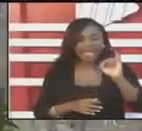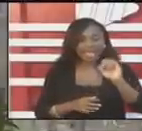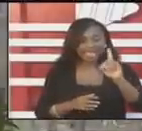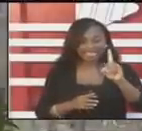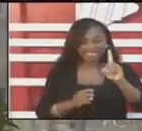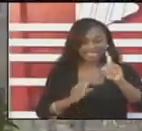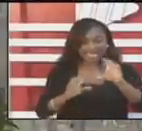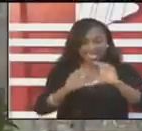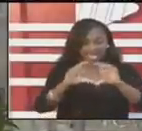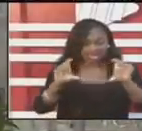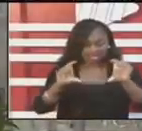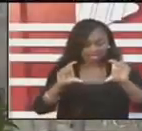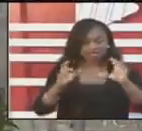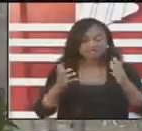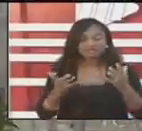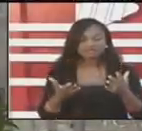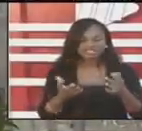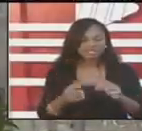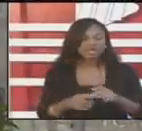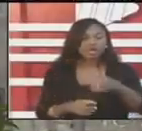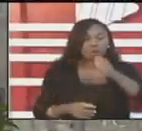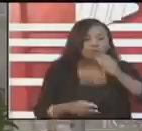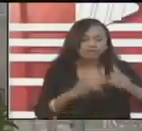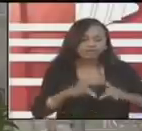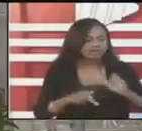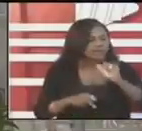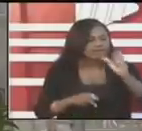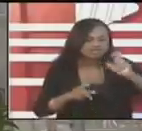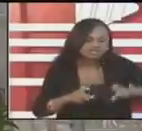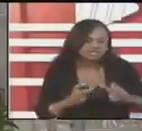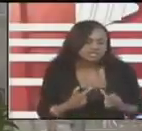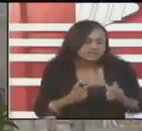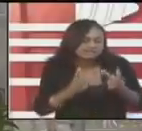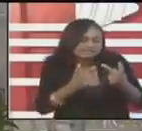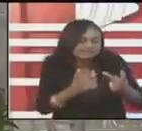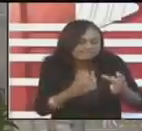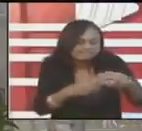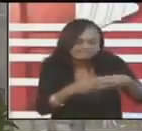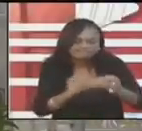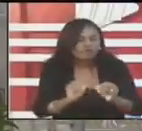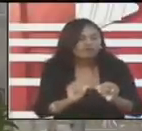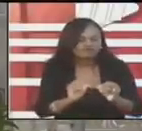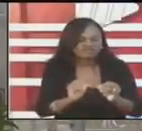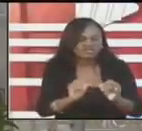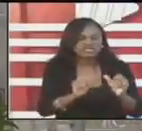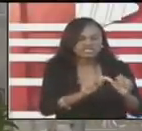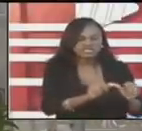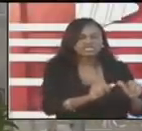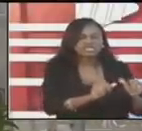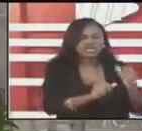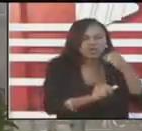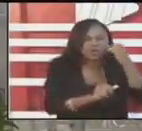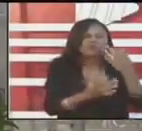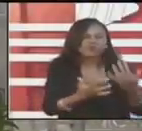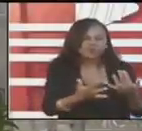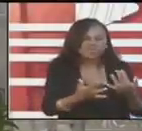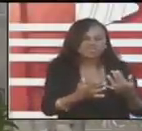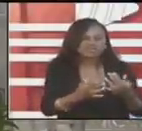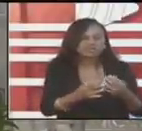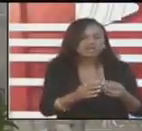senior citizens, you do not have to go into the office. It has been extended to the end of the year.